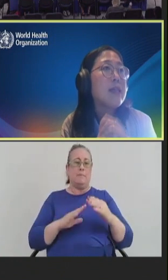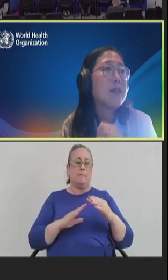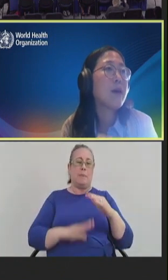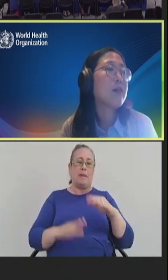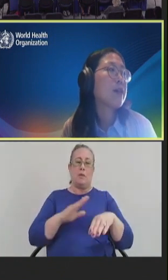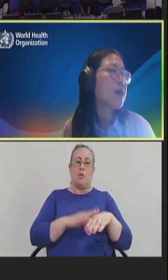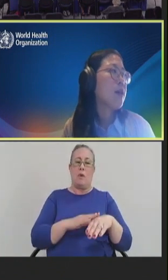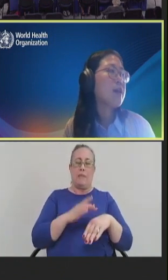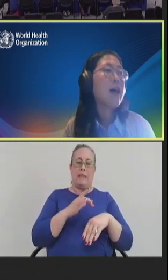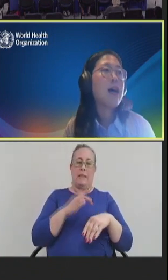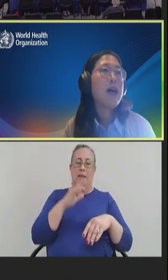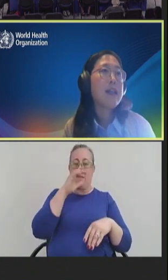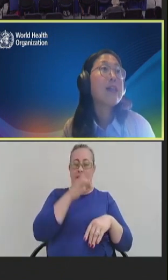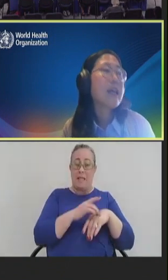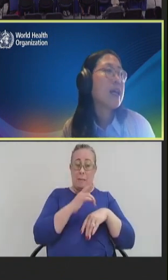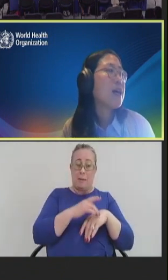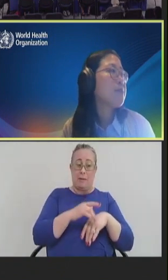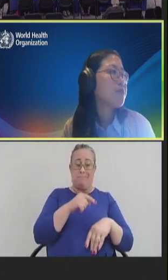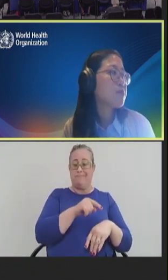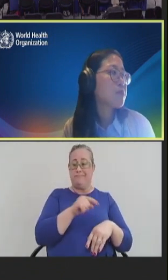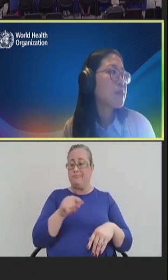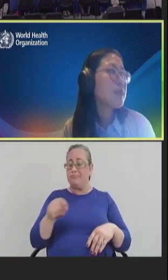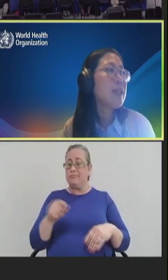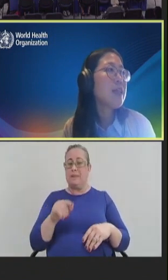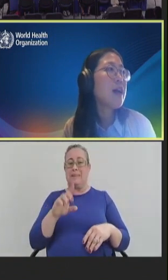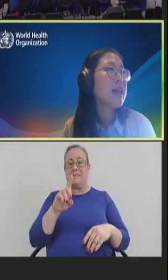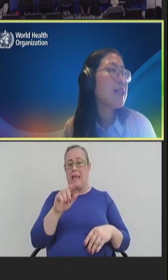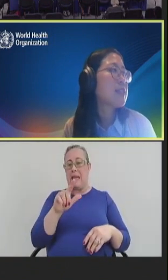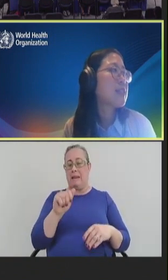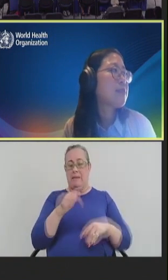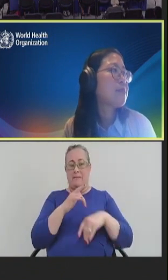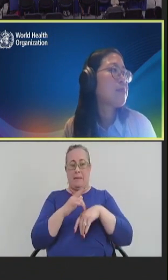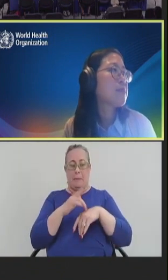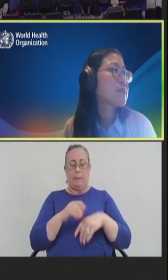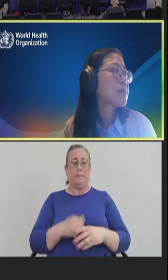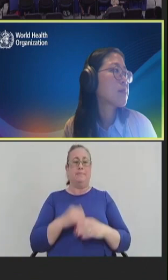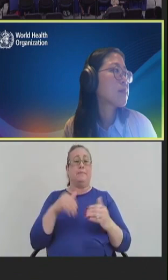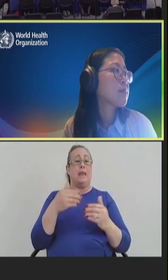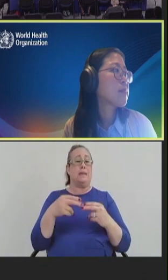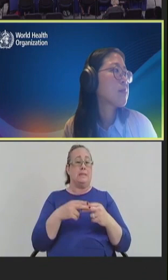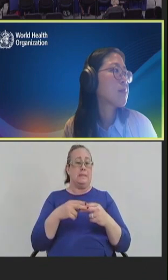estimates and the model and the data. Next.